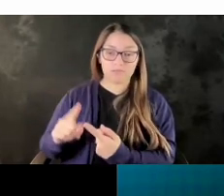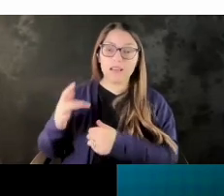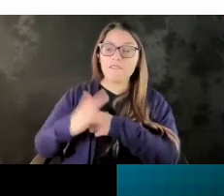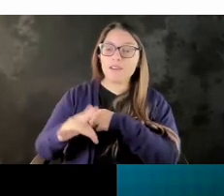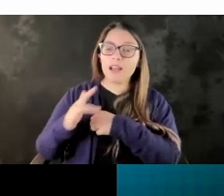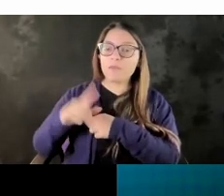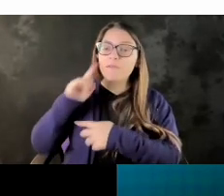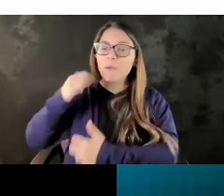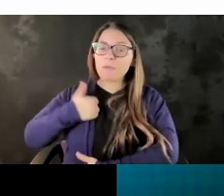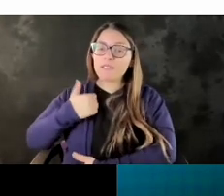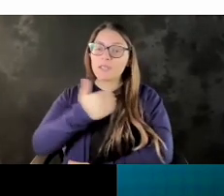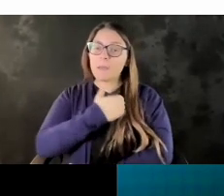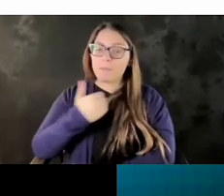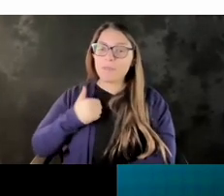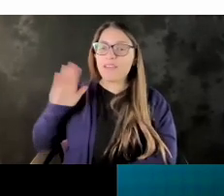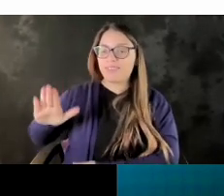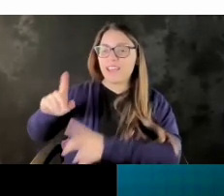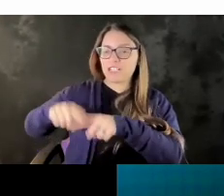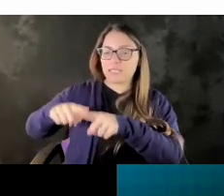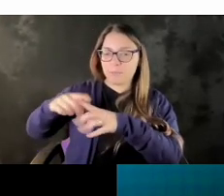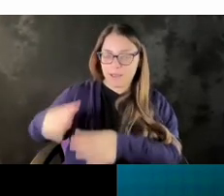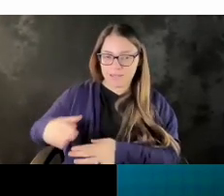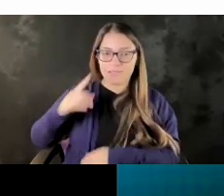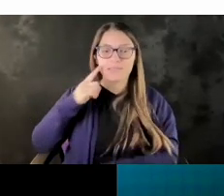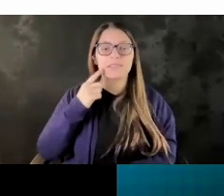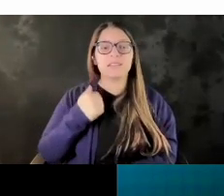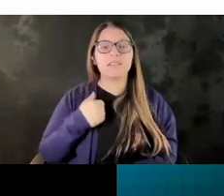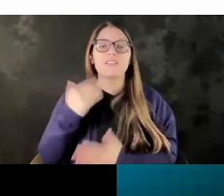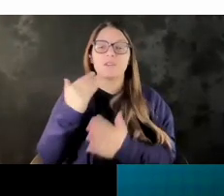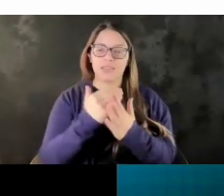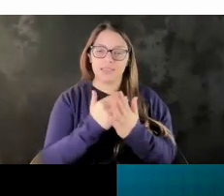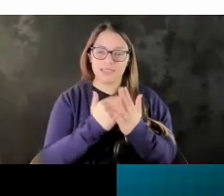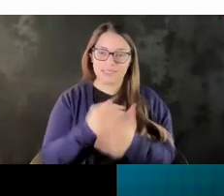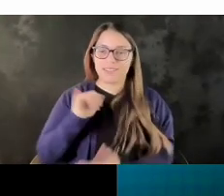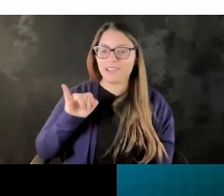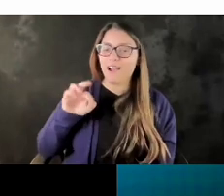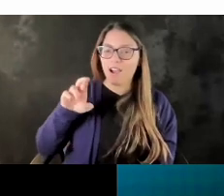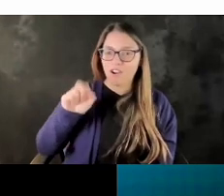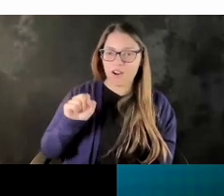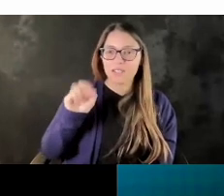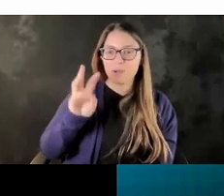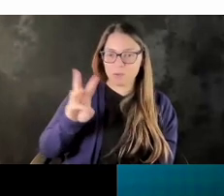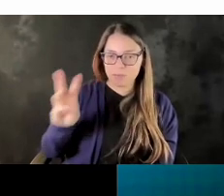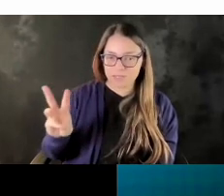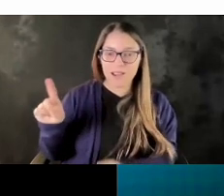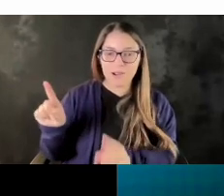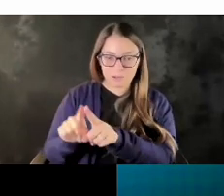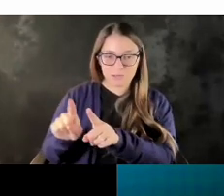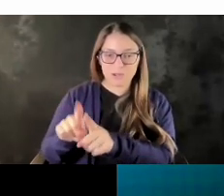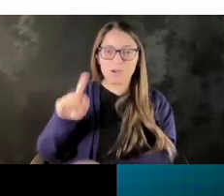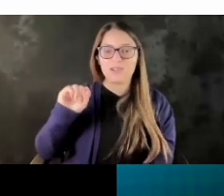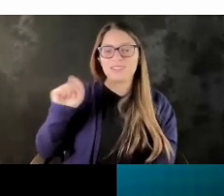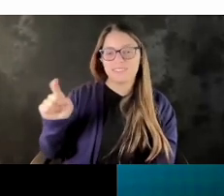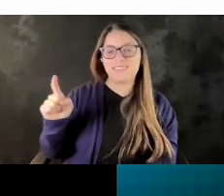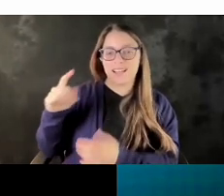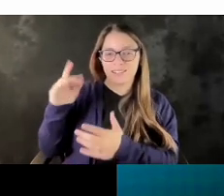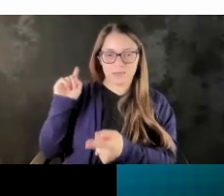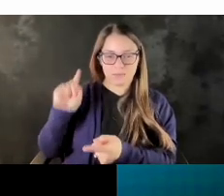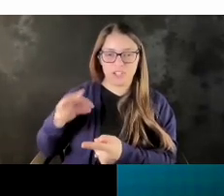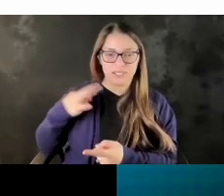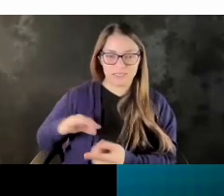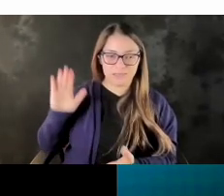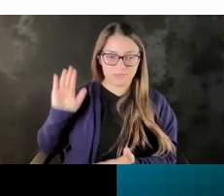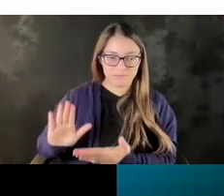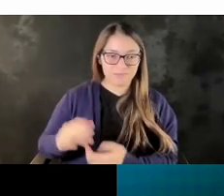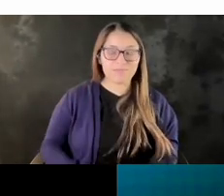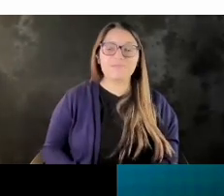and dependents, and those are listed on the IRS website under the tax breaks.